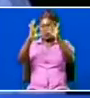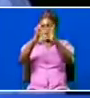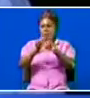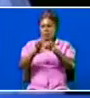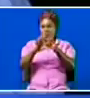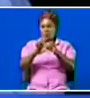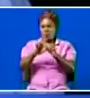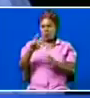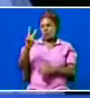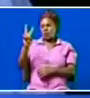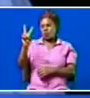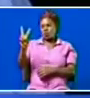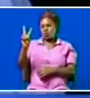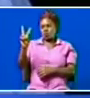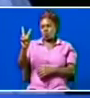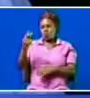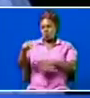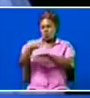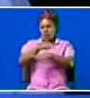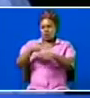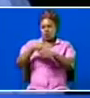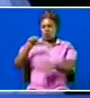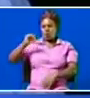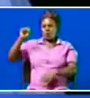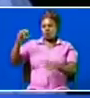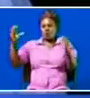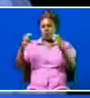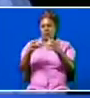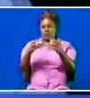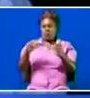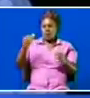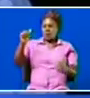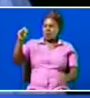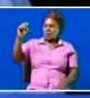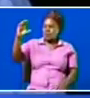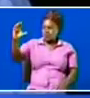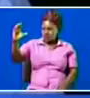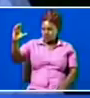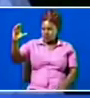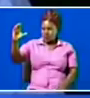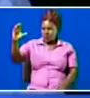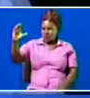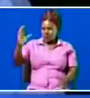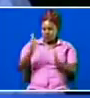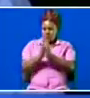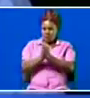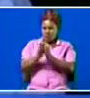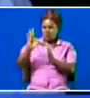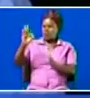two national political parties, that is the ANC, Amani National Congress,